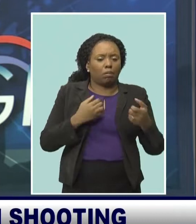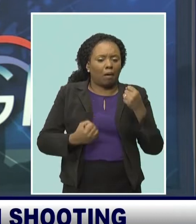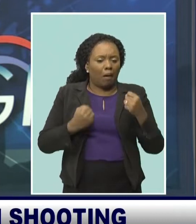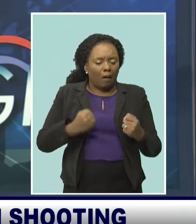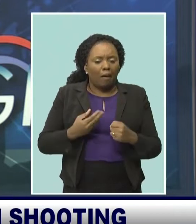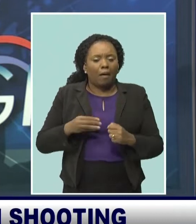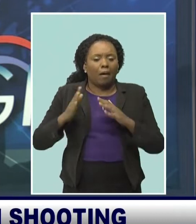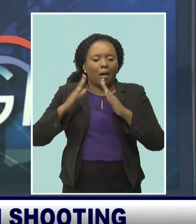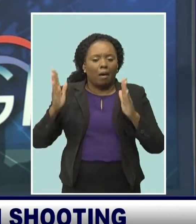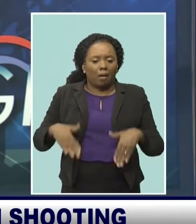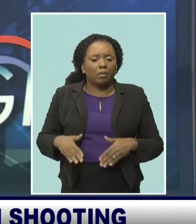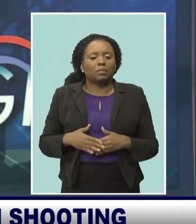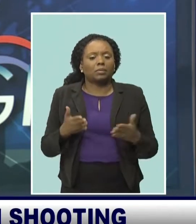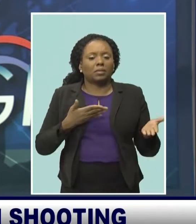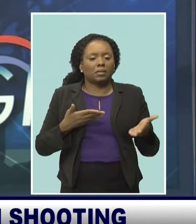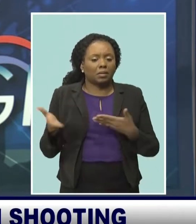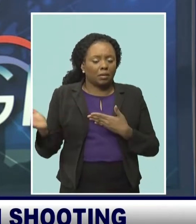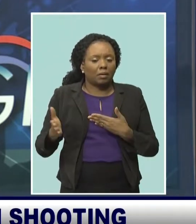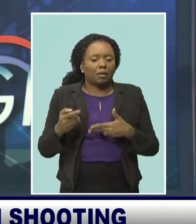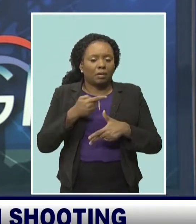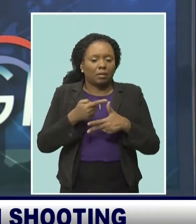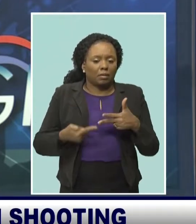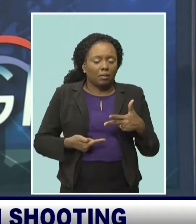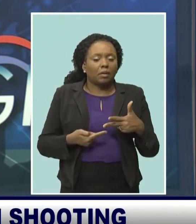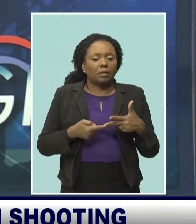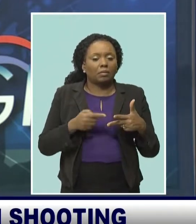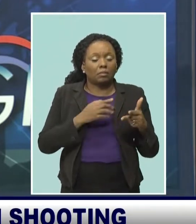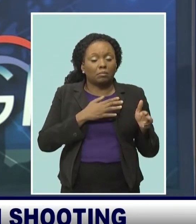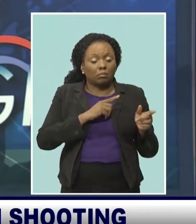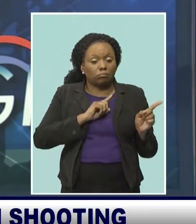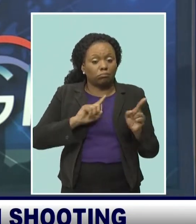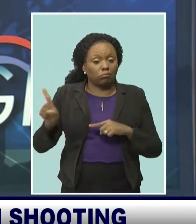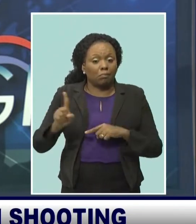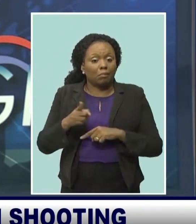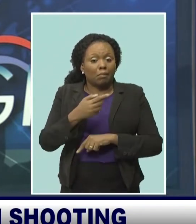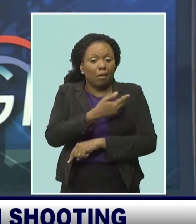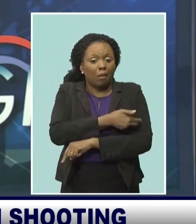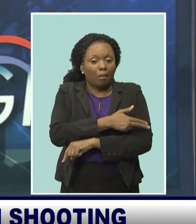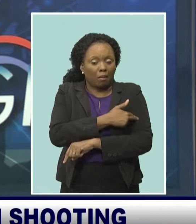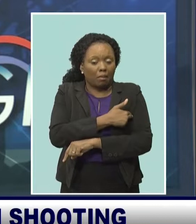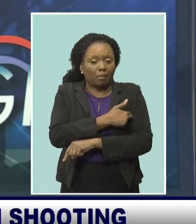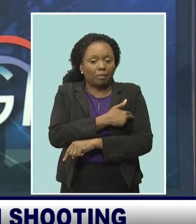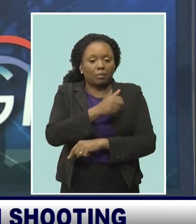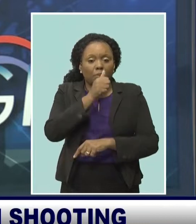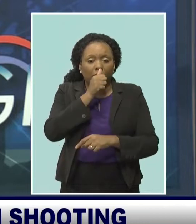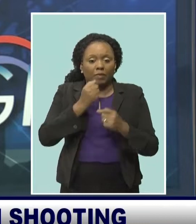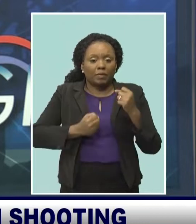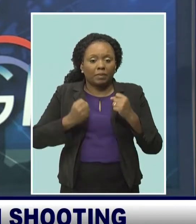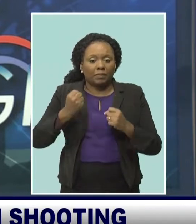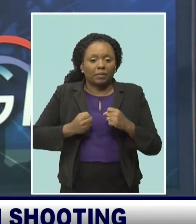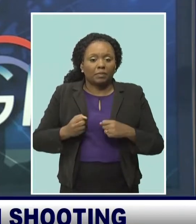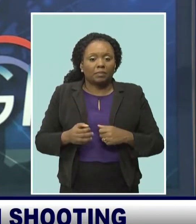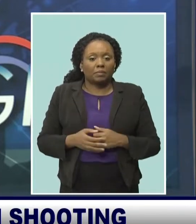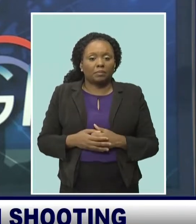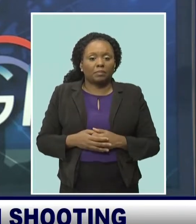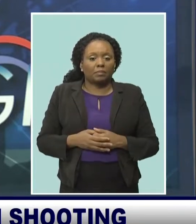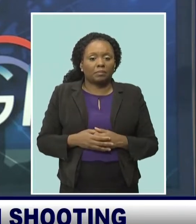The injured men were transported for medical attention by a private vehicle. Their